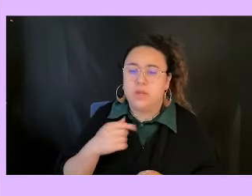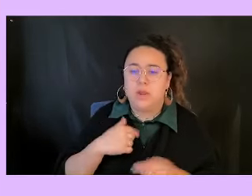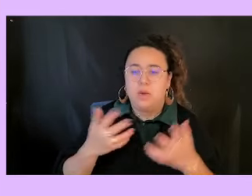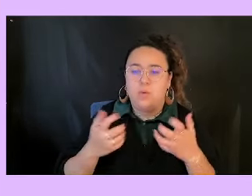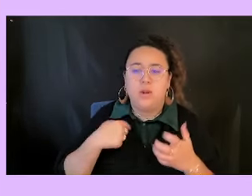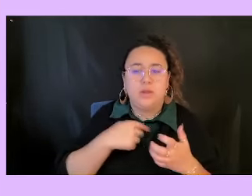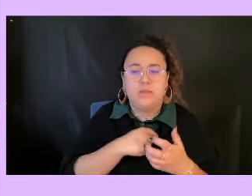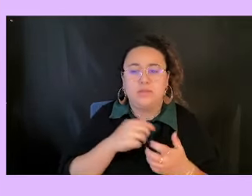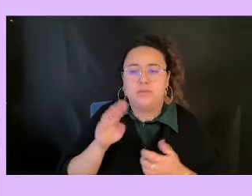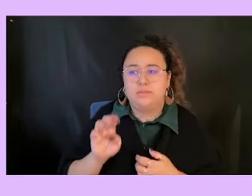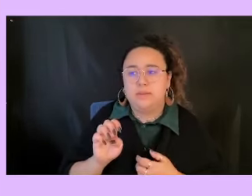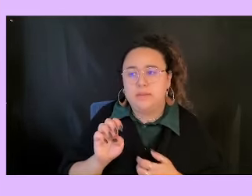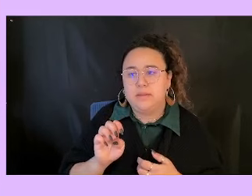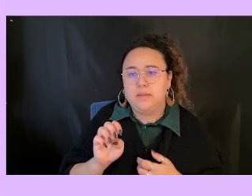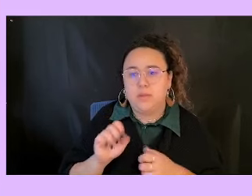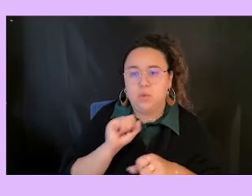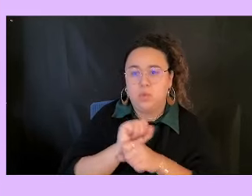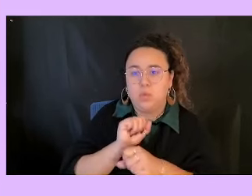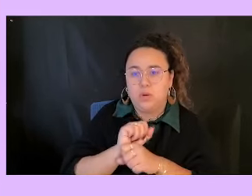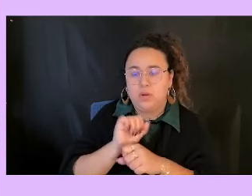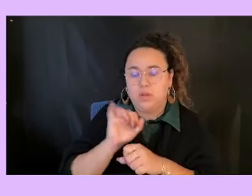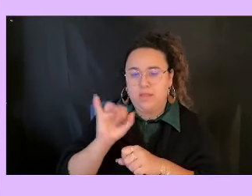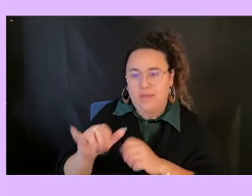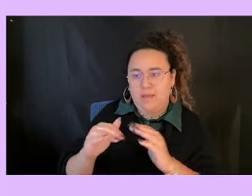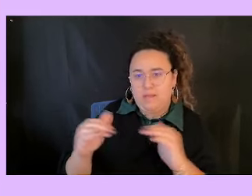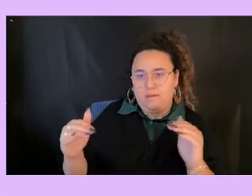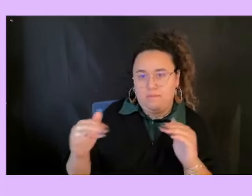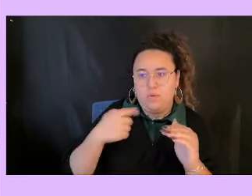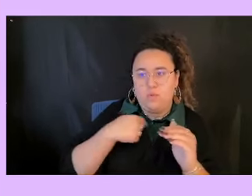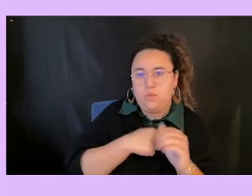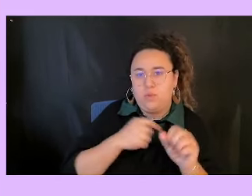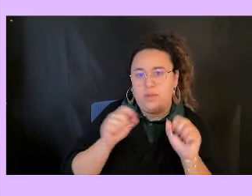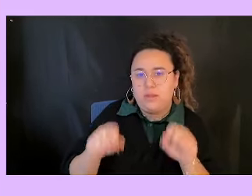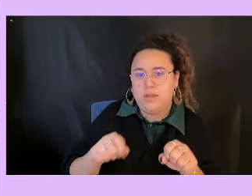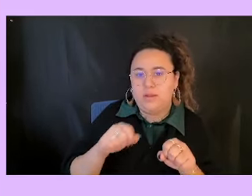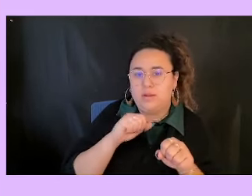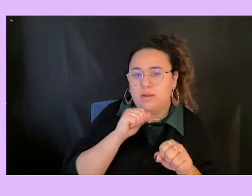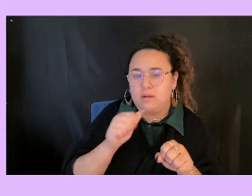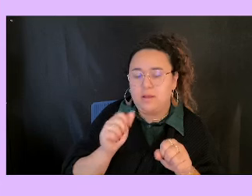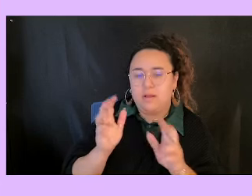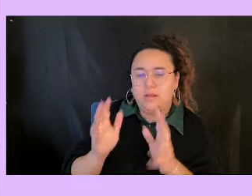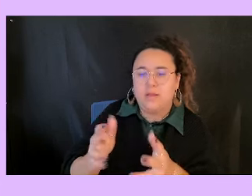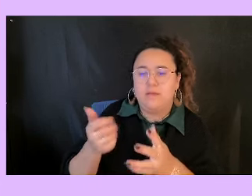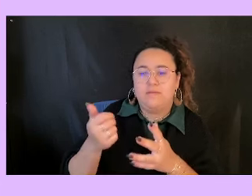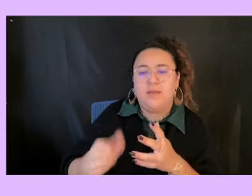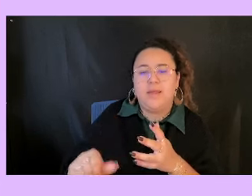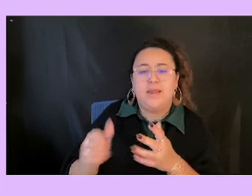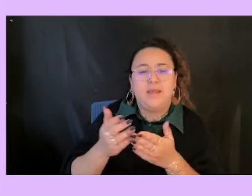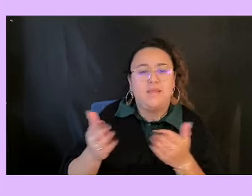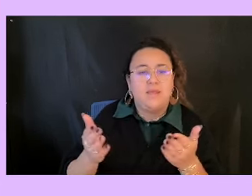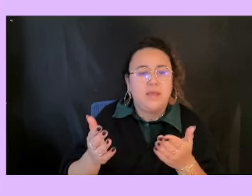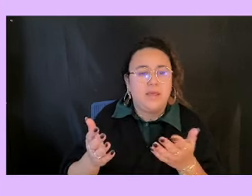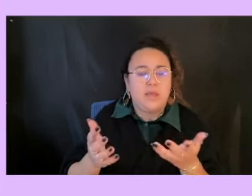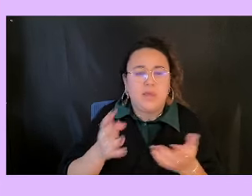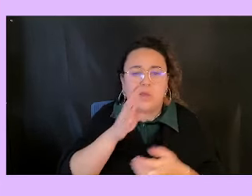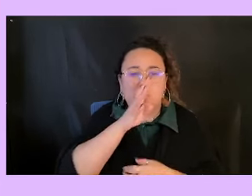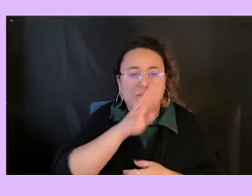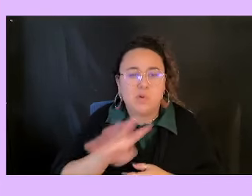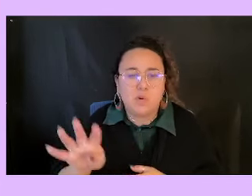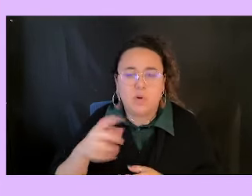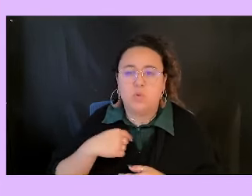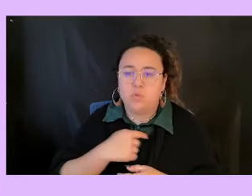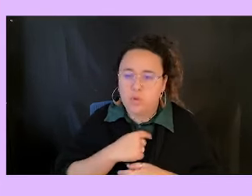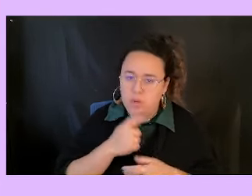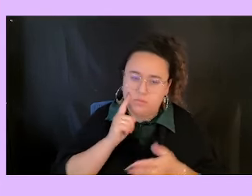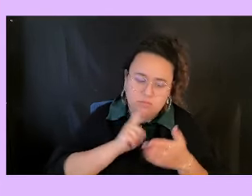of working at that level so that we can not leave sort of any stone unturned. But I do think that